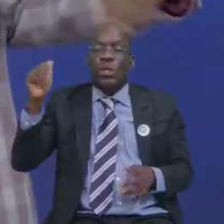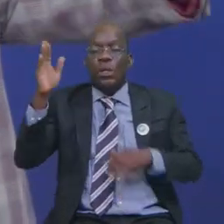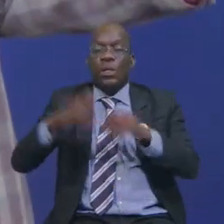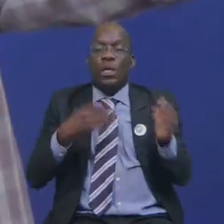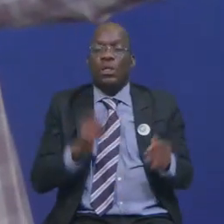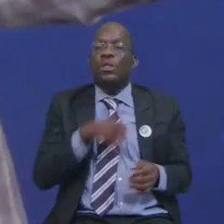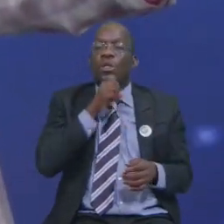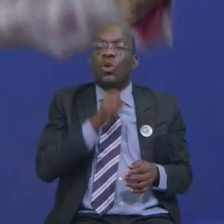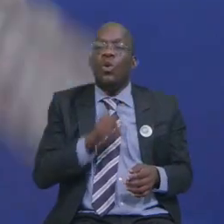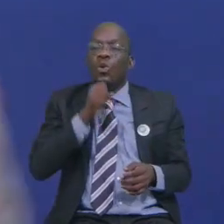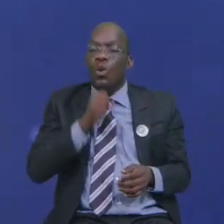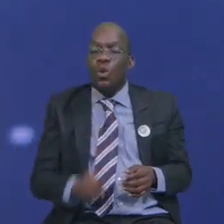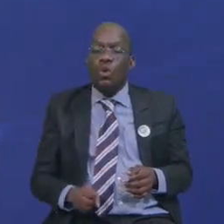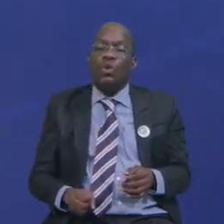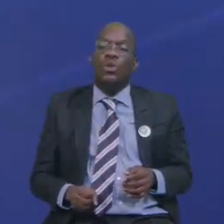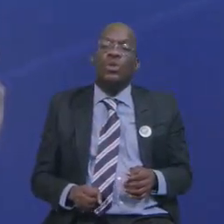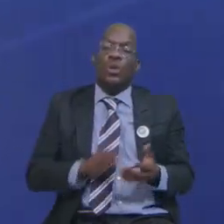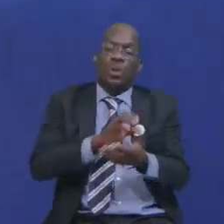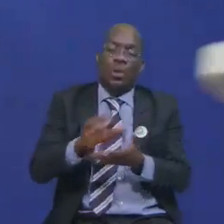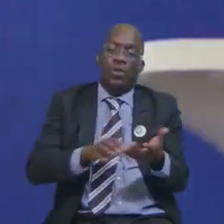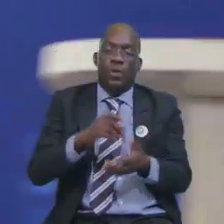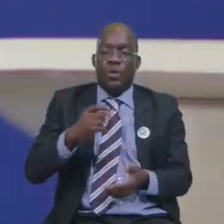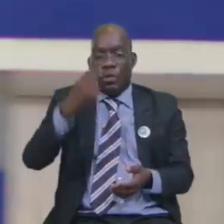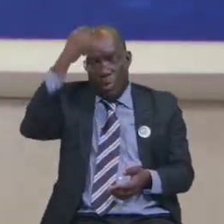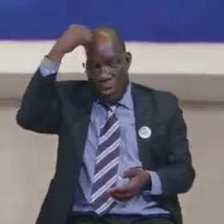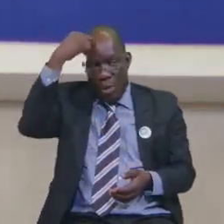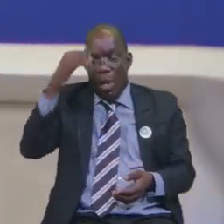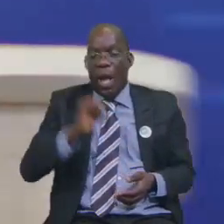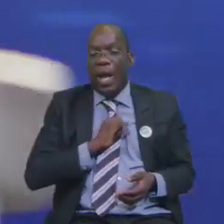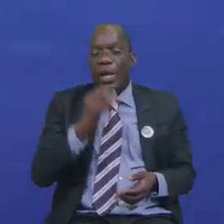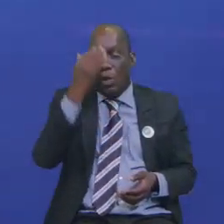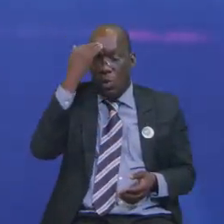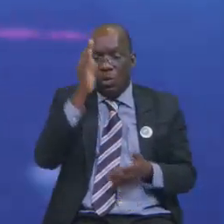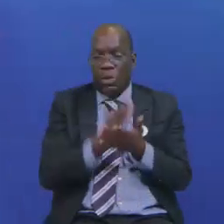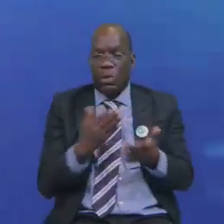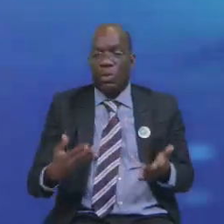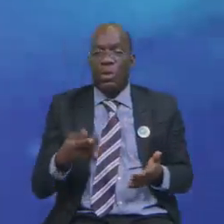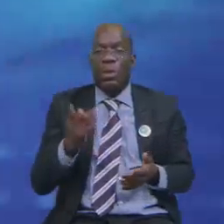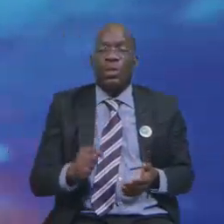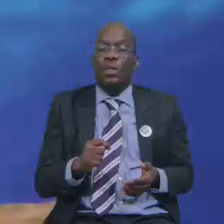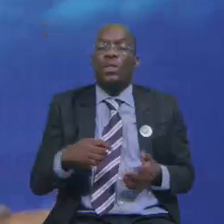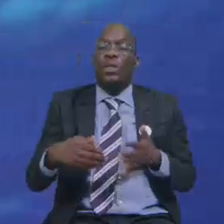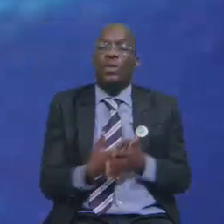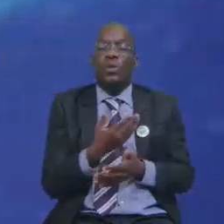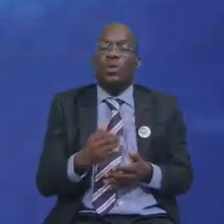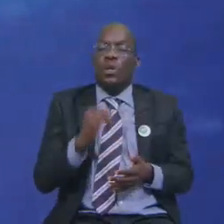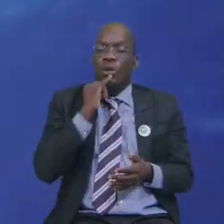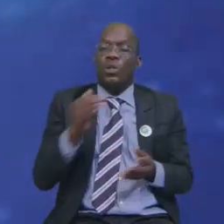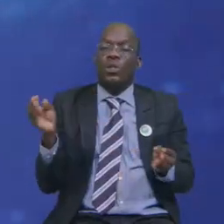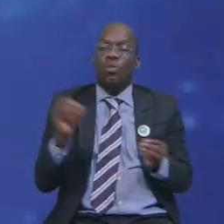old, old cranky brain. I know something. The new is more